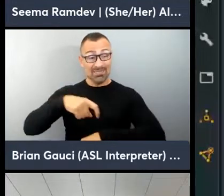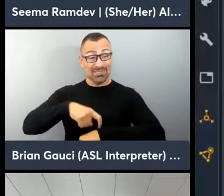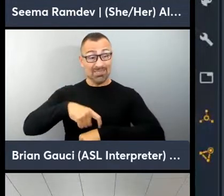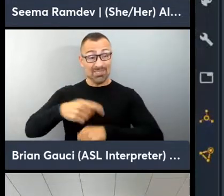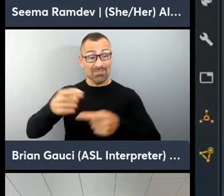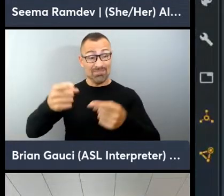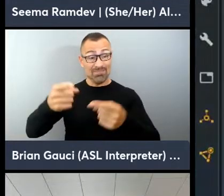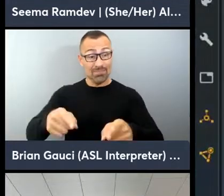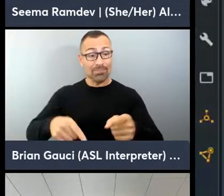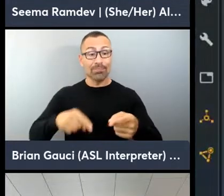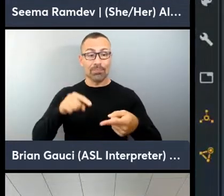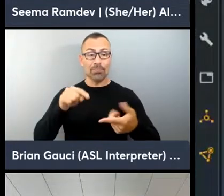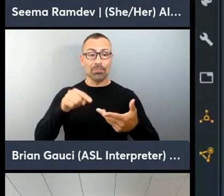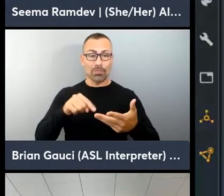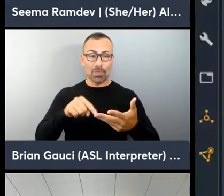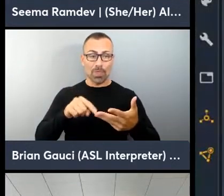this